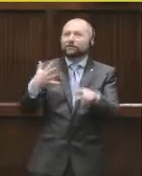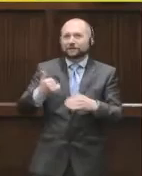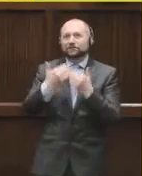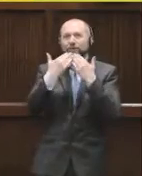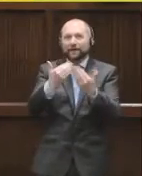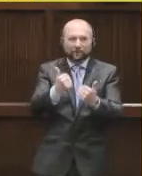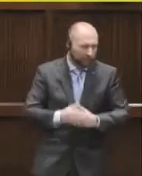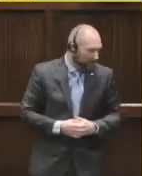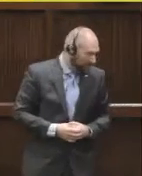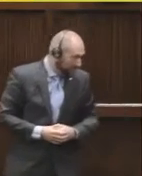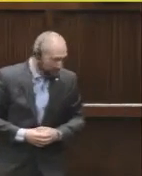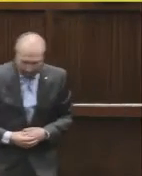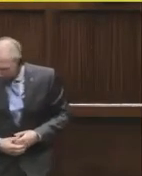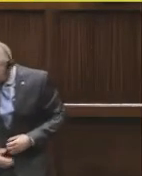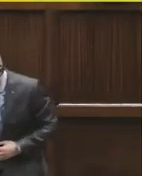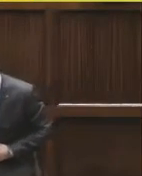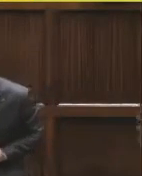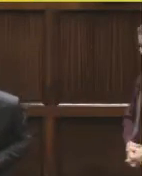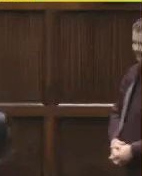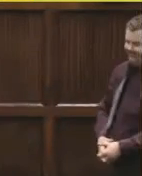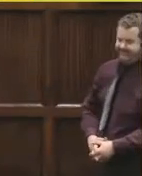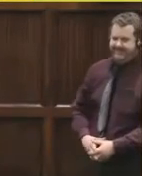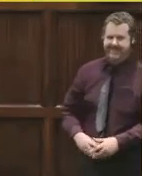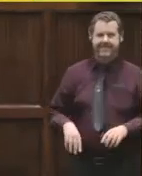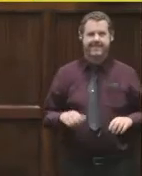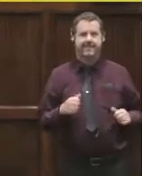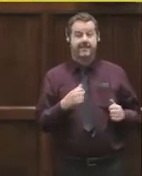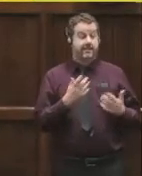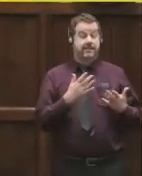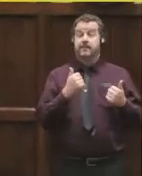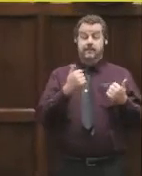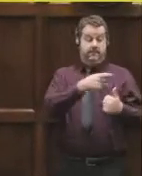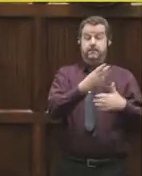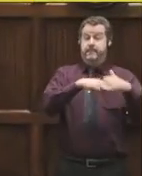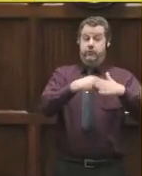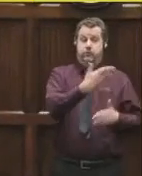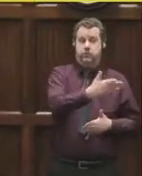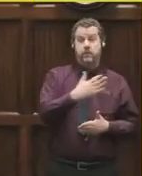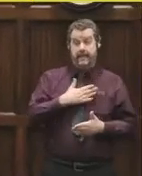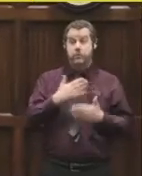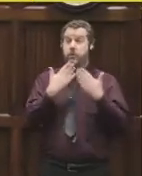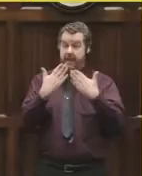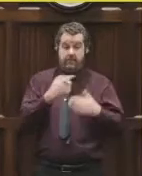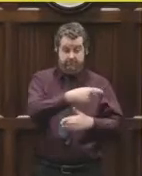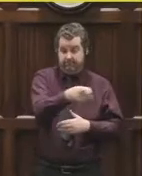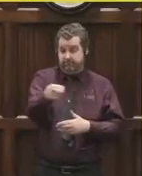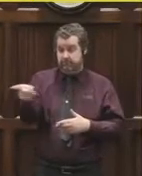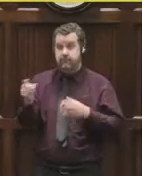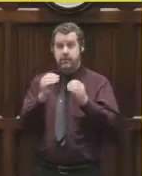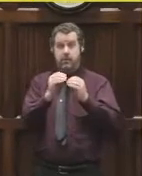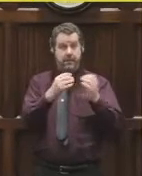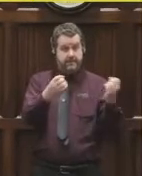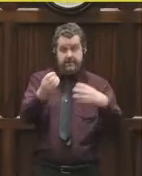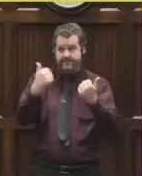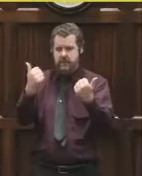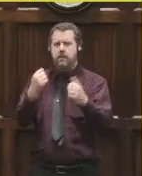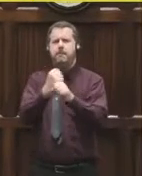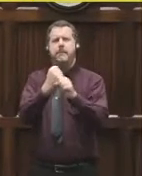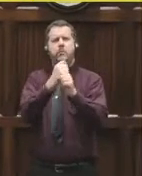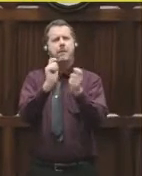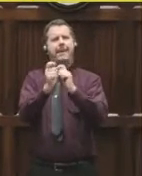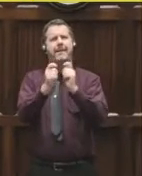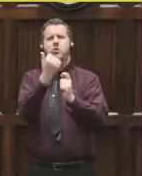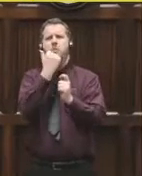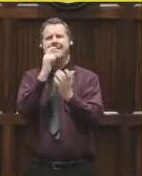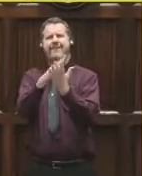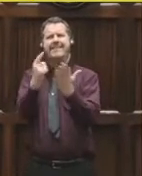Minister? Yeah, in relation to, first of all, can I thank the comments as well from all deputies, but in relation to amendment number 17,